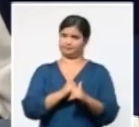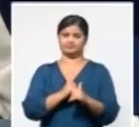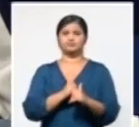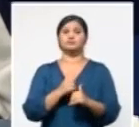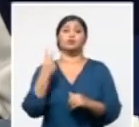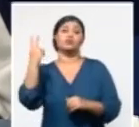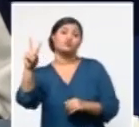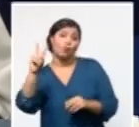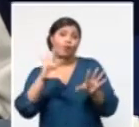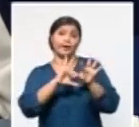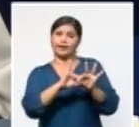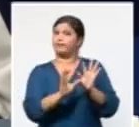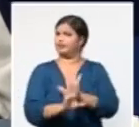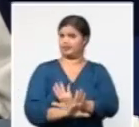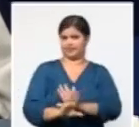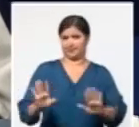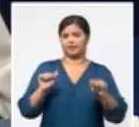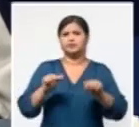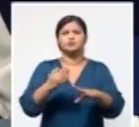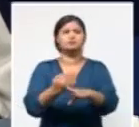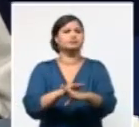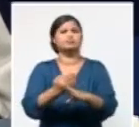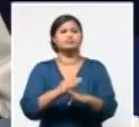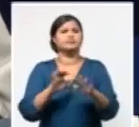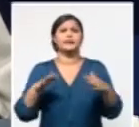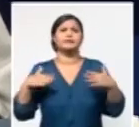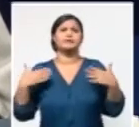is a demonstration of the